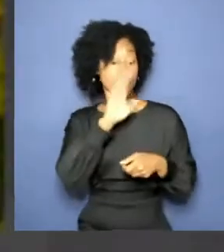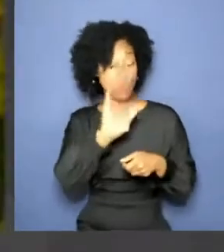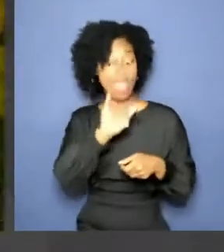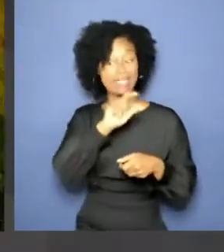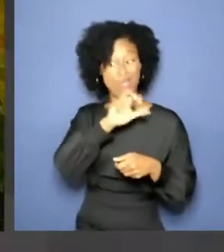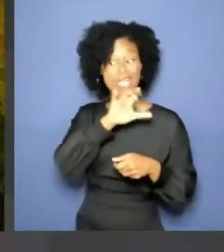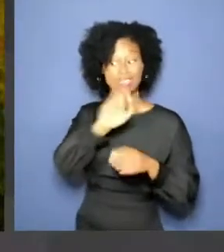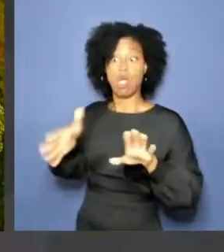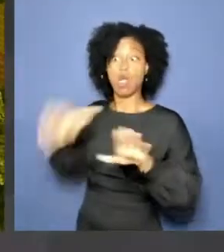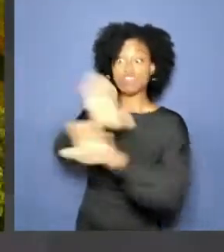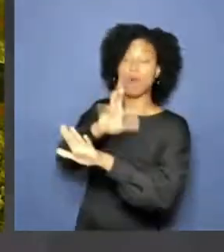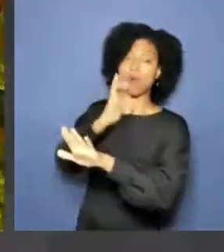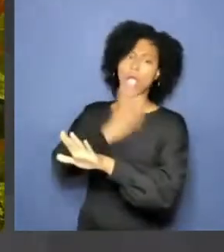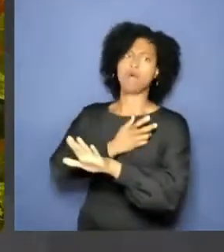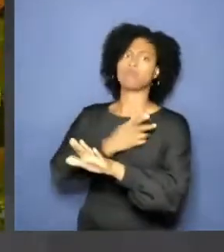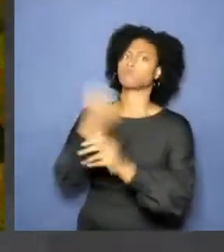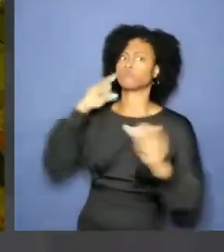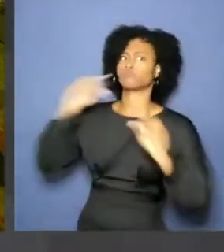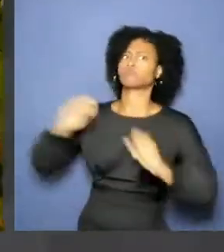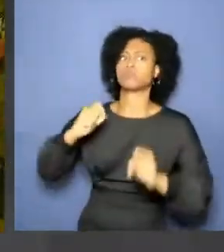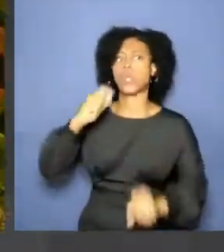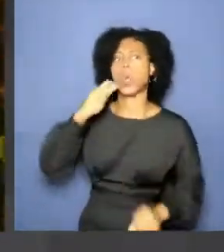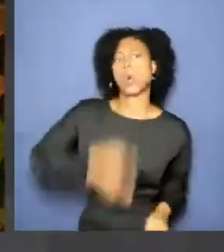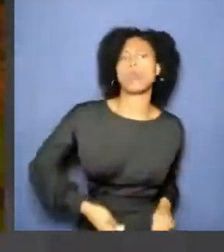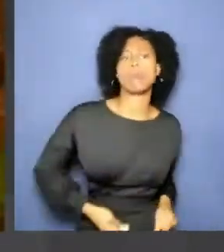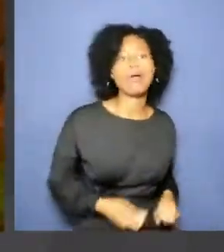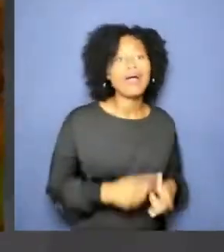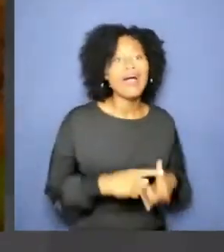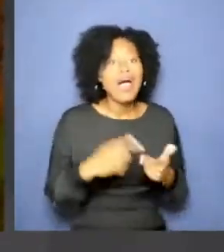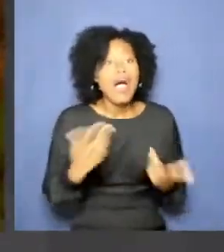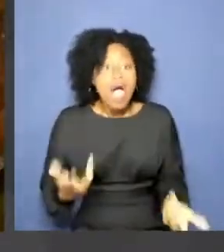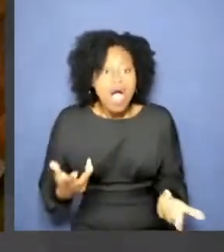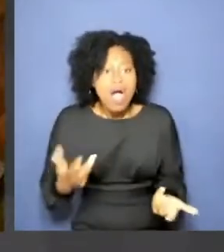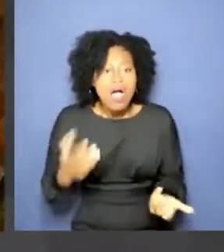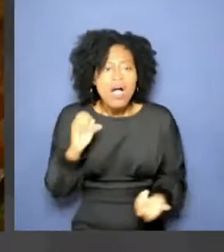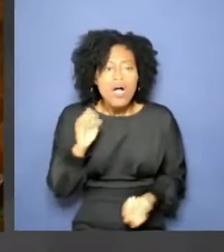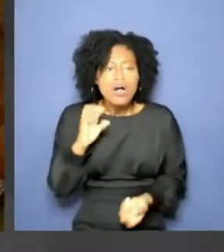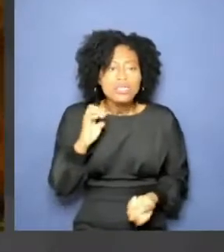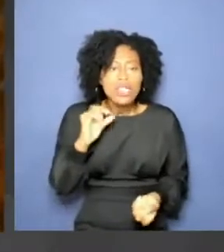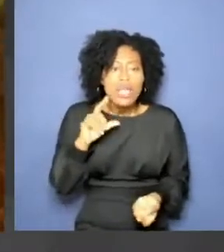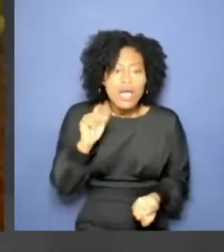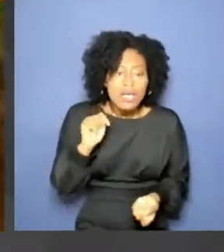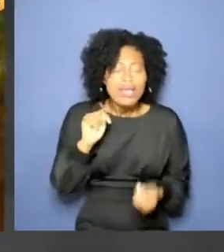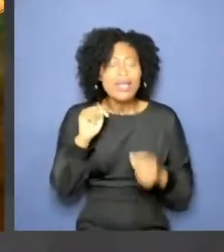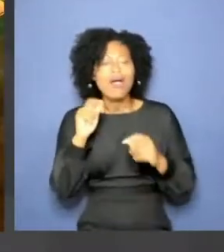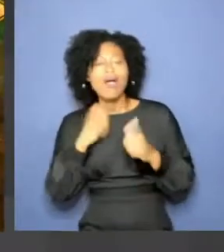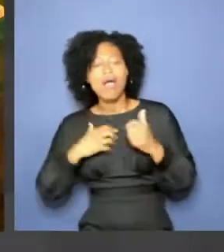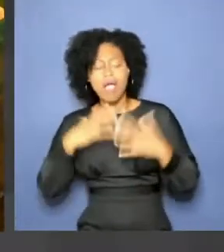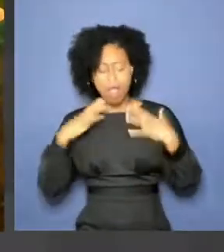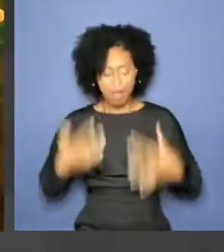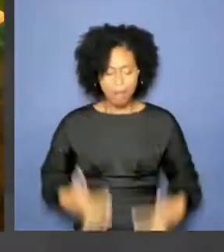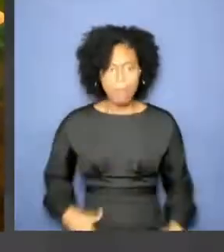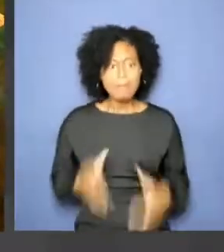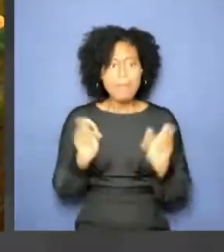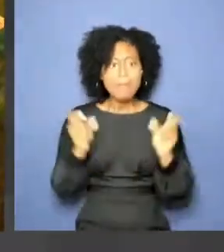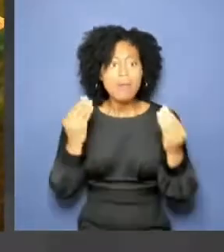pretty dope. En Ocelot Armor, gott folk! Vi fick en Ocelot Armor. Undrar vad den ger.